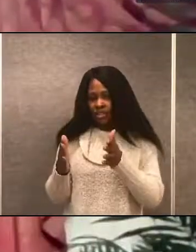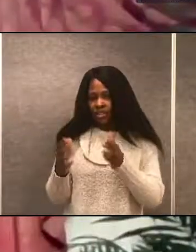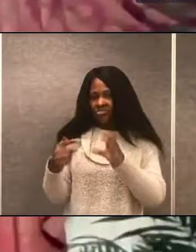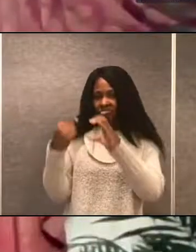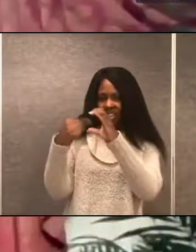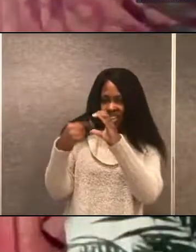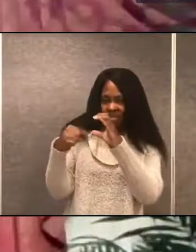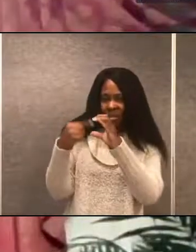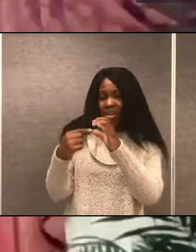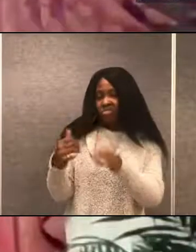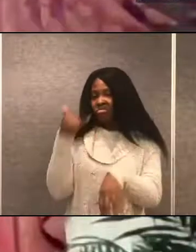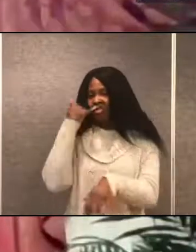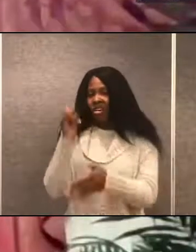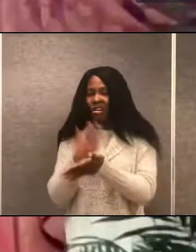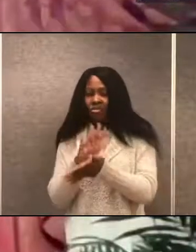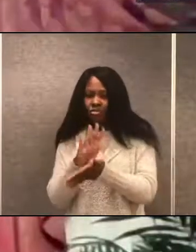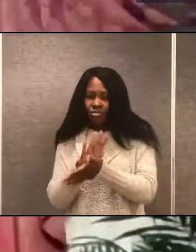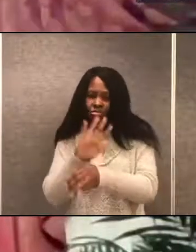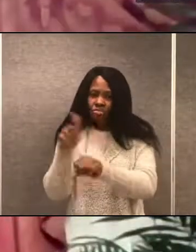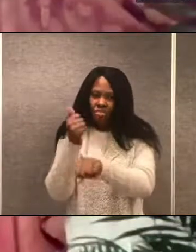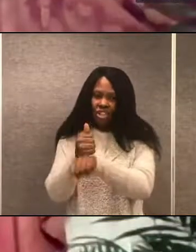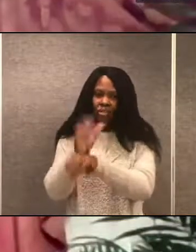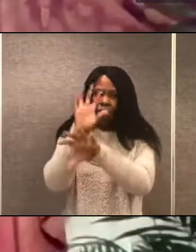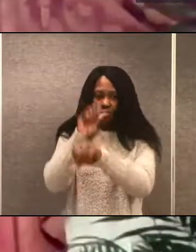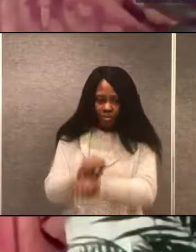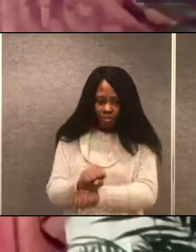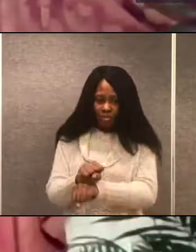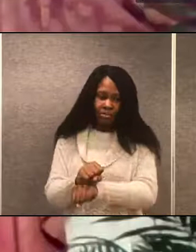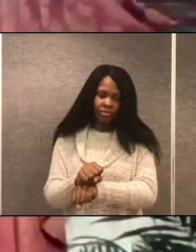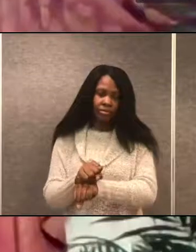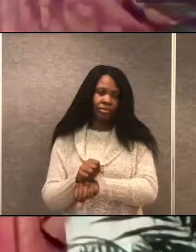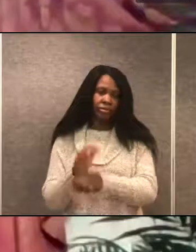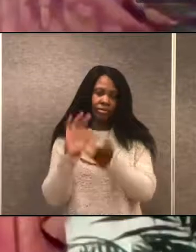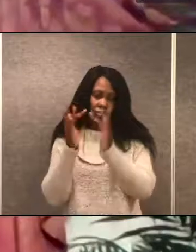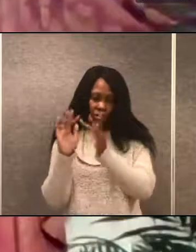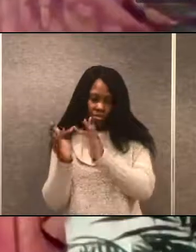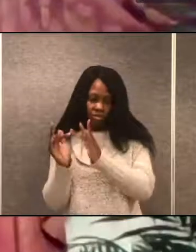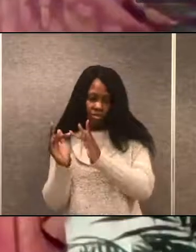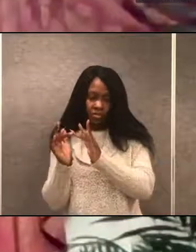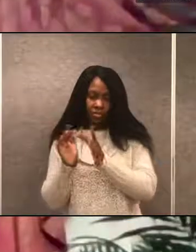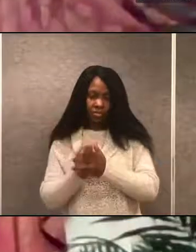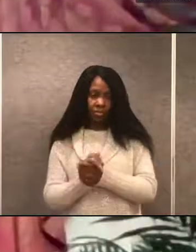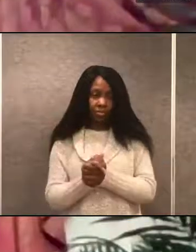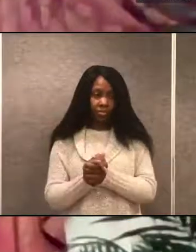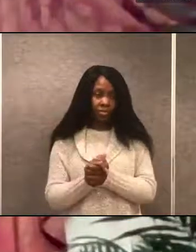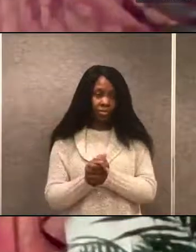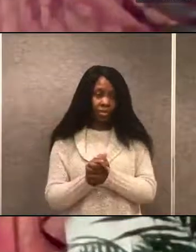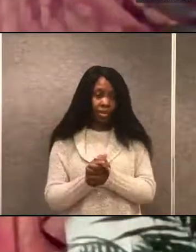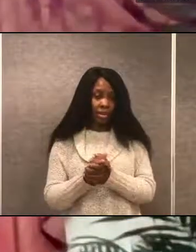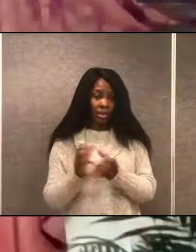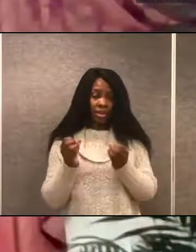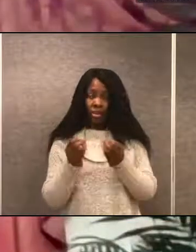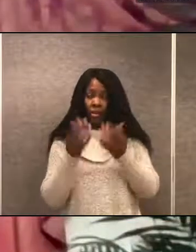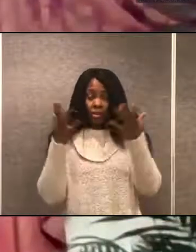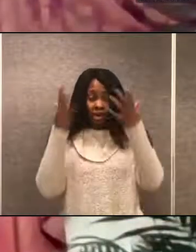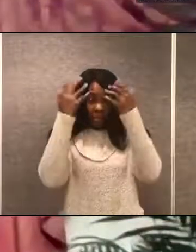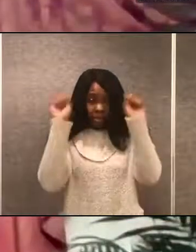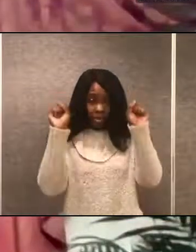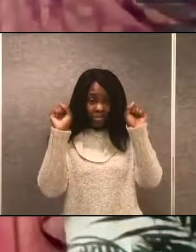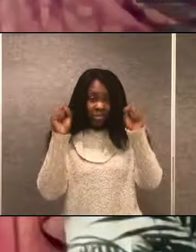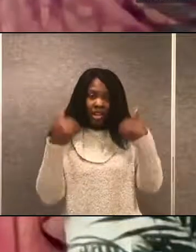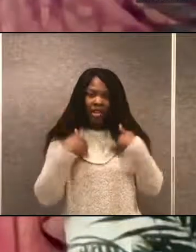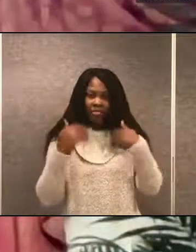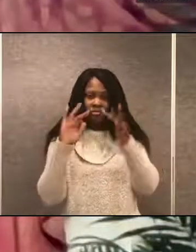or calling the school to set up an appointment, which we're doing virtually. A lot of our principals are doing virtual conferences with parents.